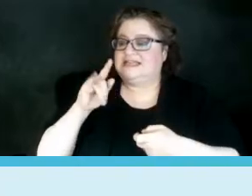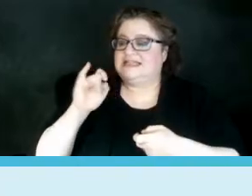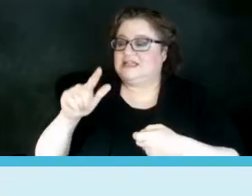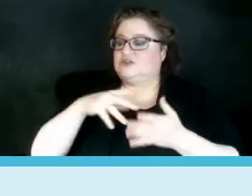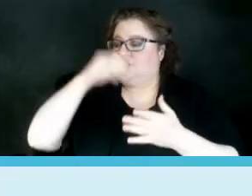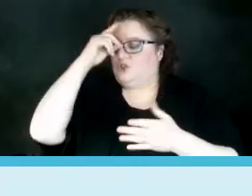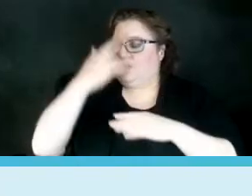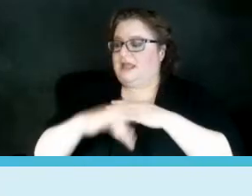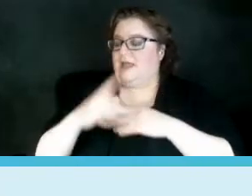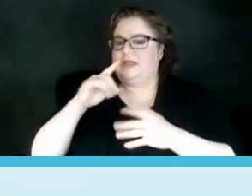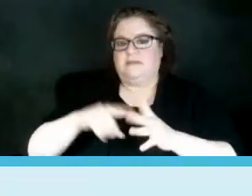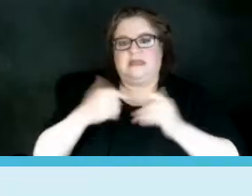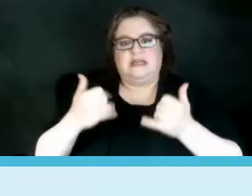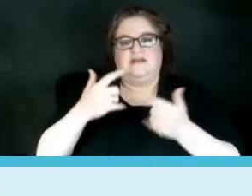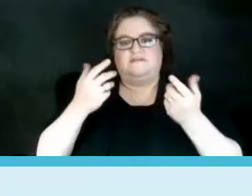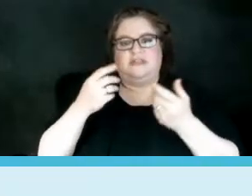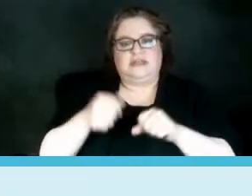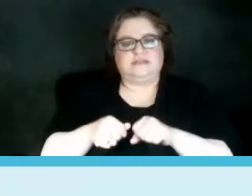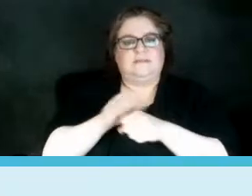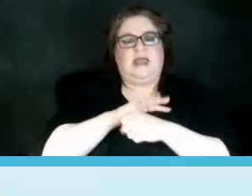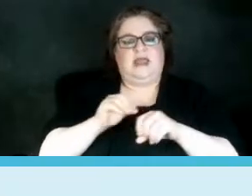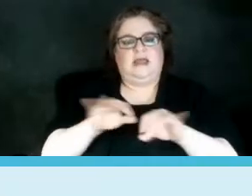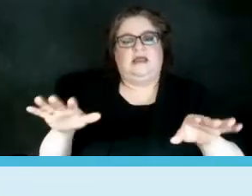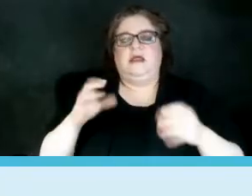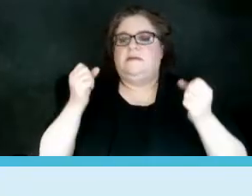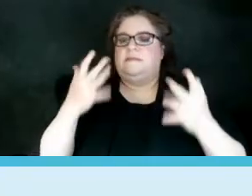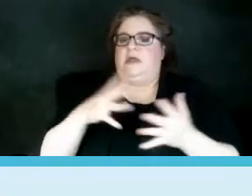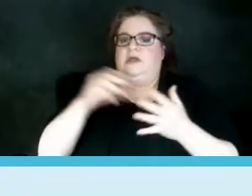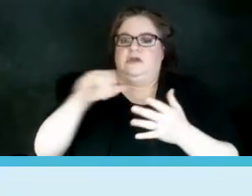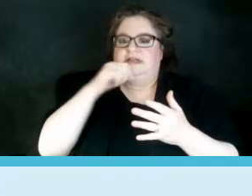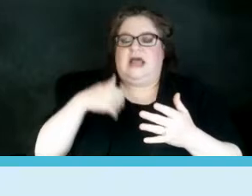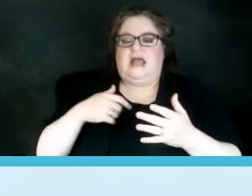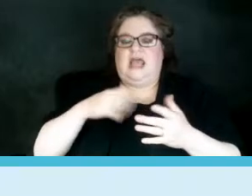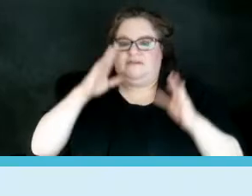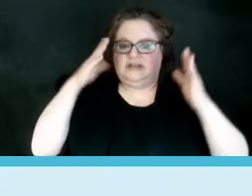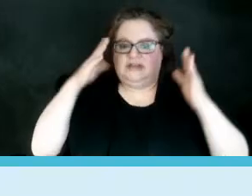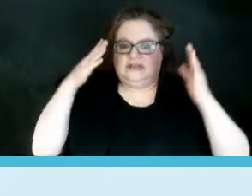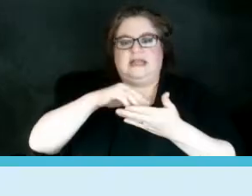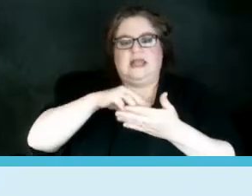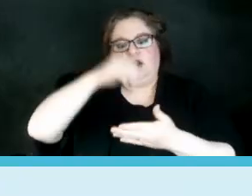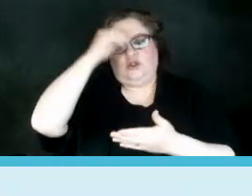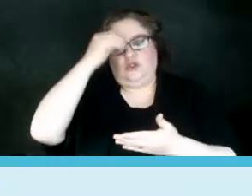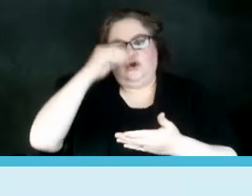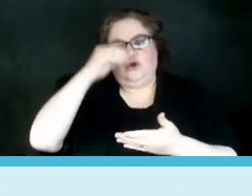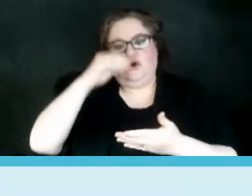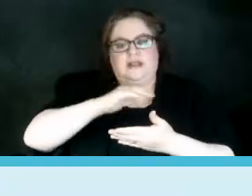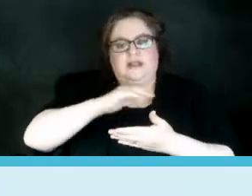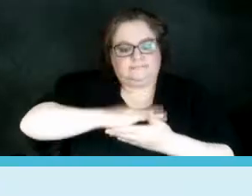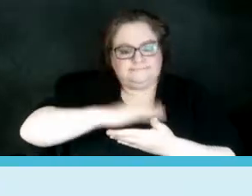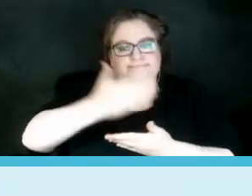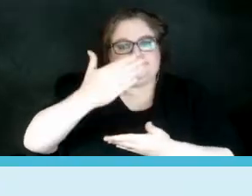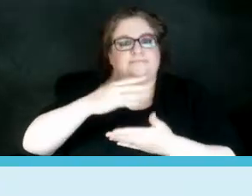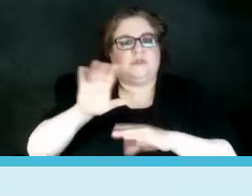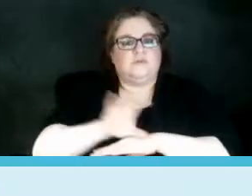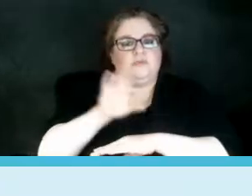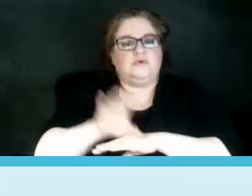this pandemic, there were so many students that did not have a dedicated learning device at home, a laptop, a computer, a tablet, something to